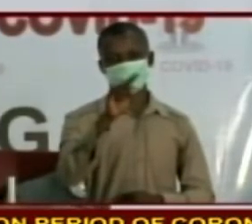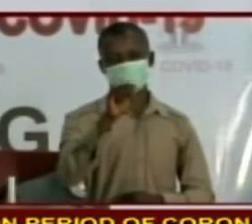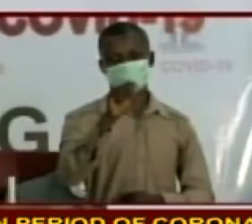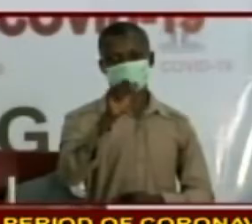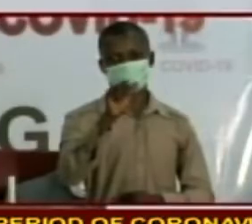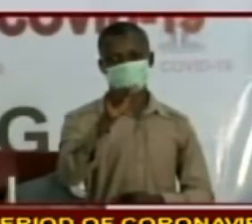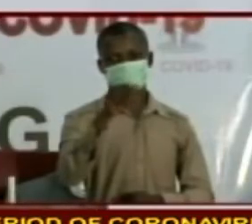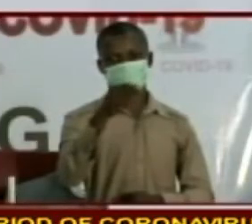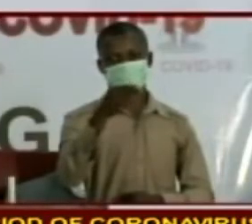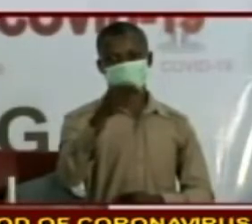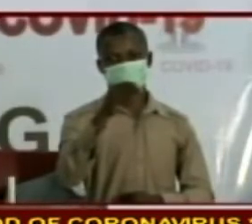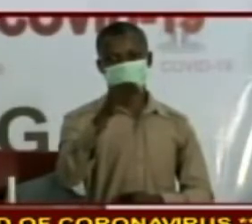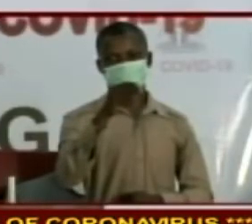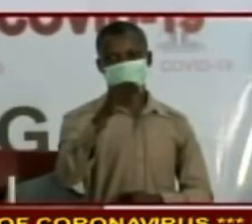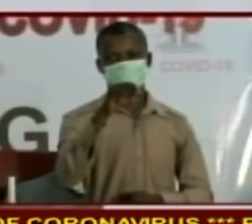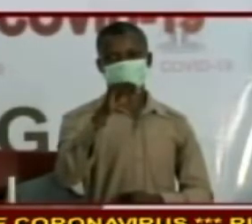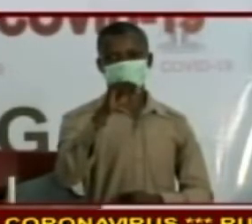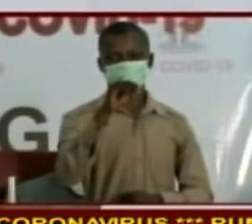Entirely.